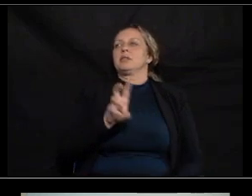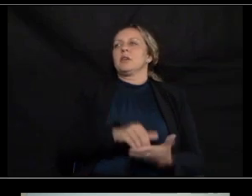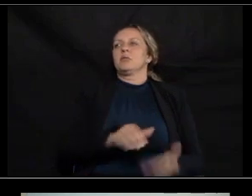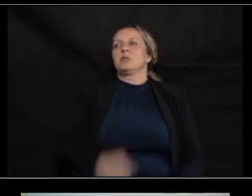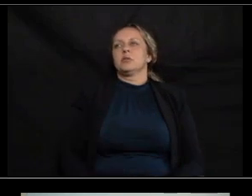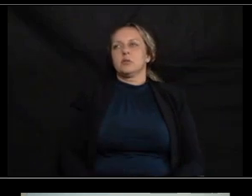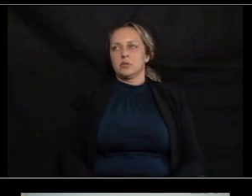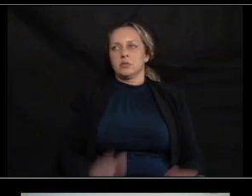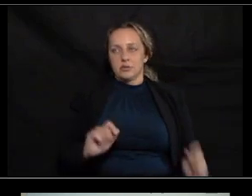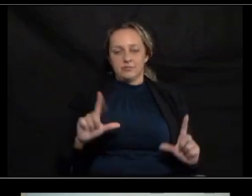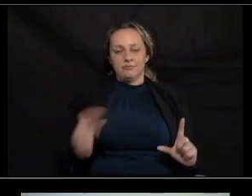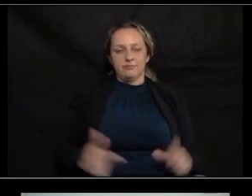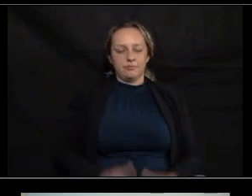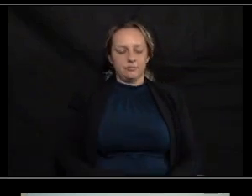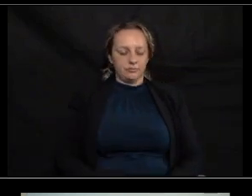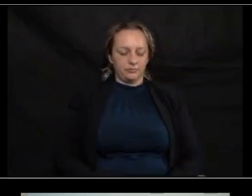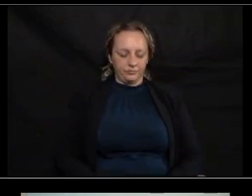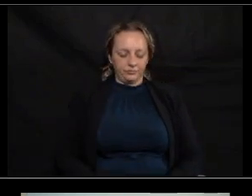$17,926,000. Next slide, please.